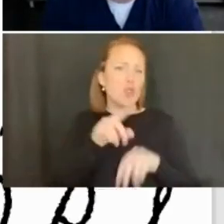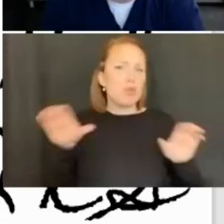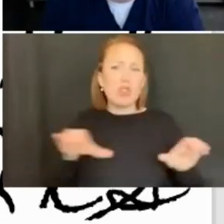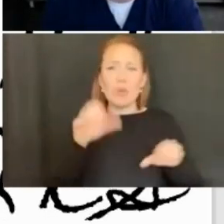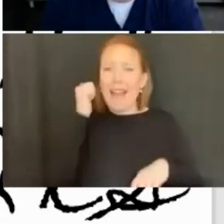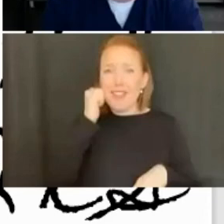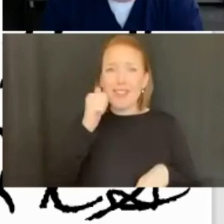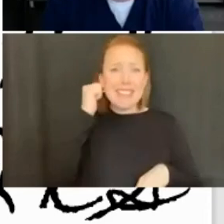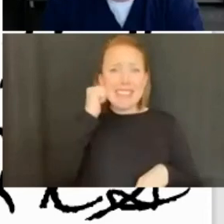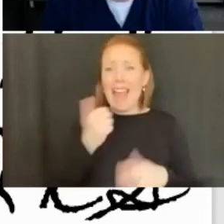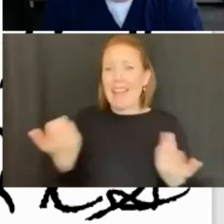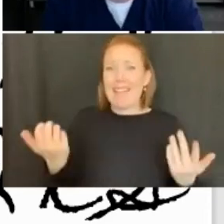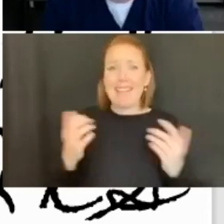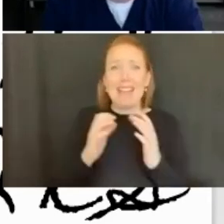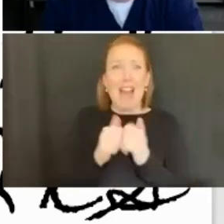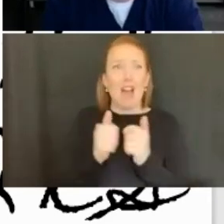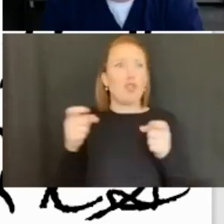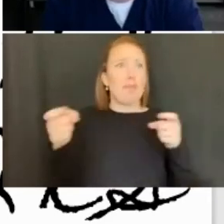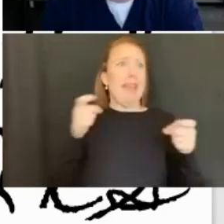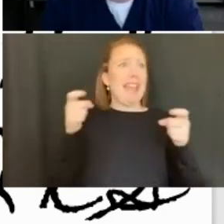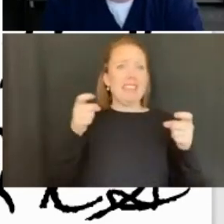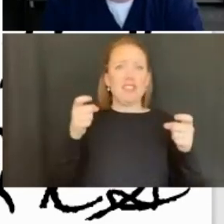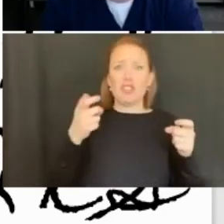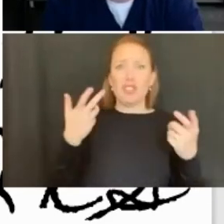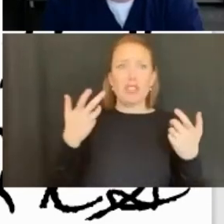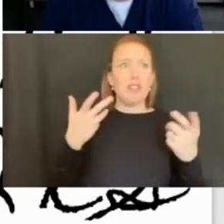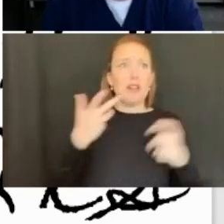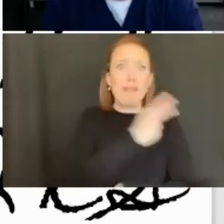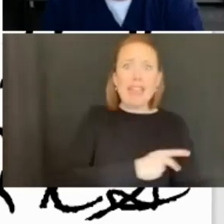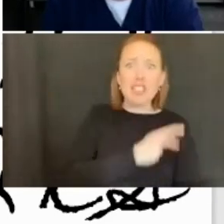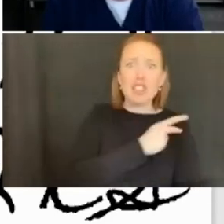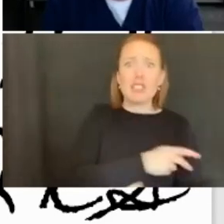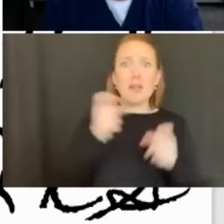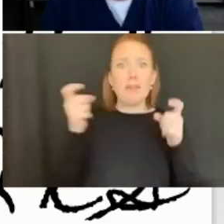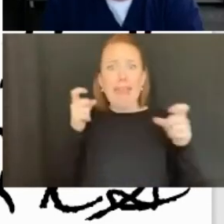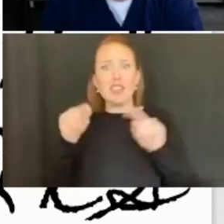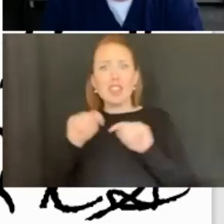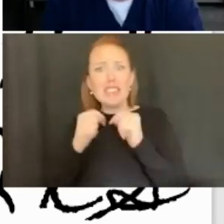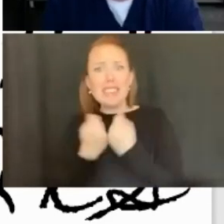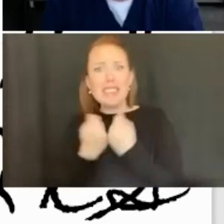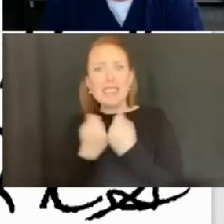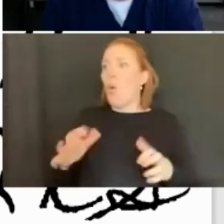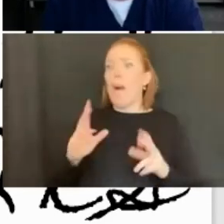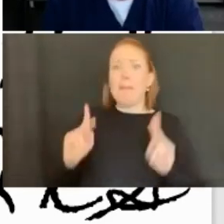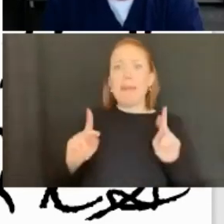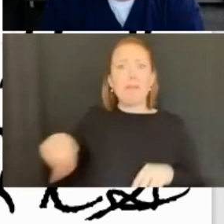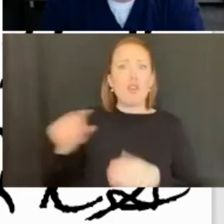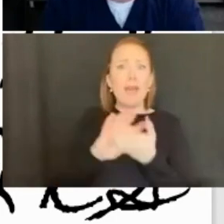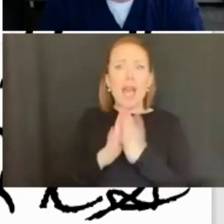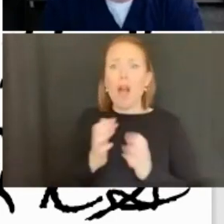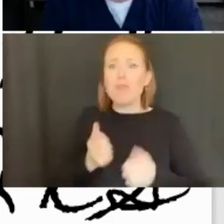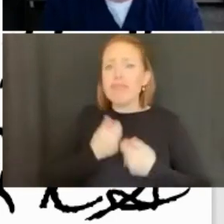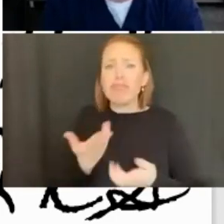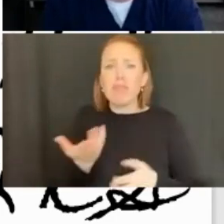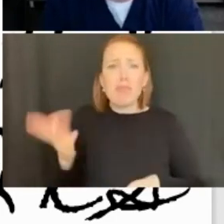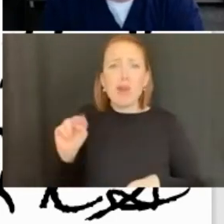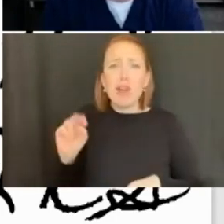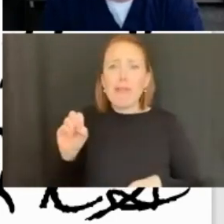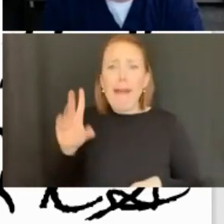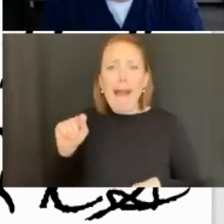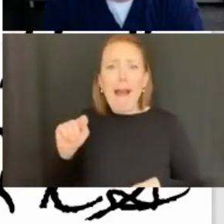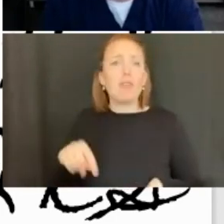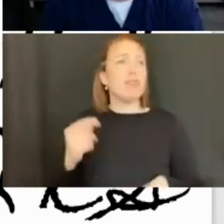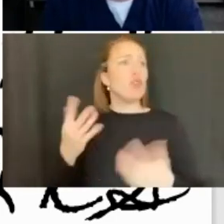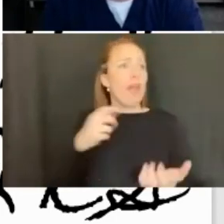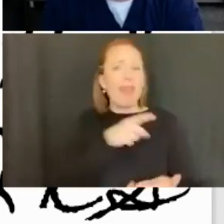You gotta, as you're taking care of the patients, you have to take care of each other, and you don't want people to get burned out, and you want people to have high energy throughout the day.